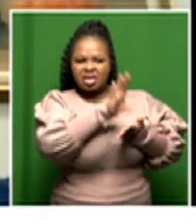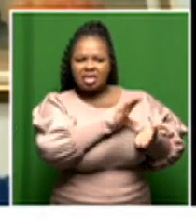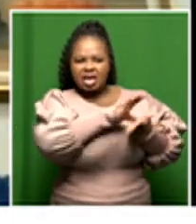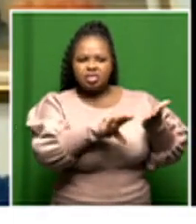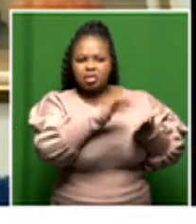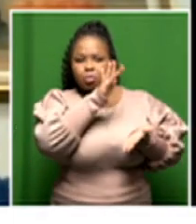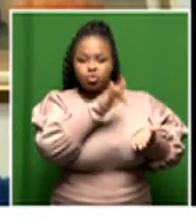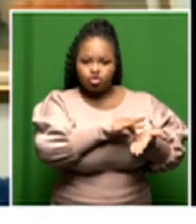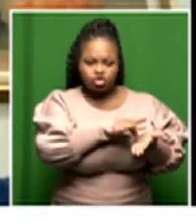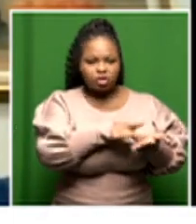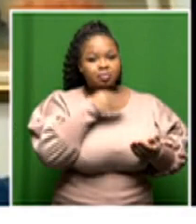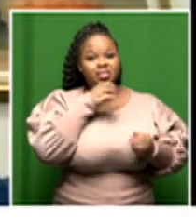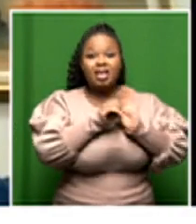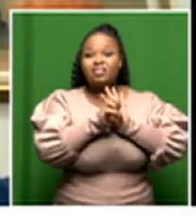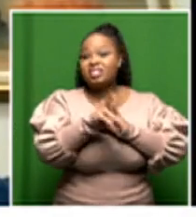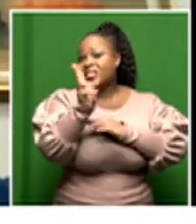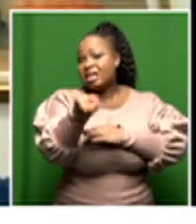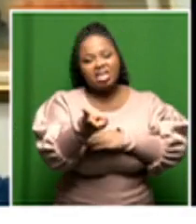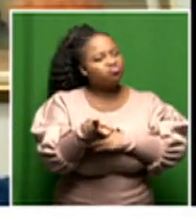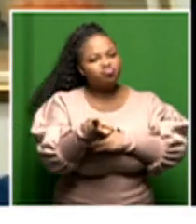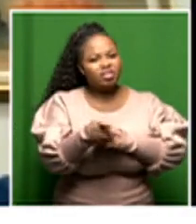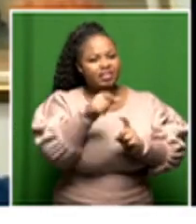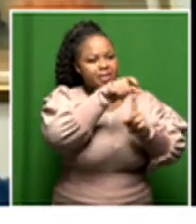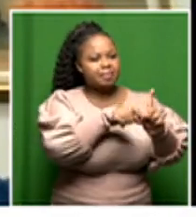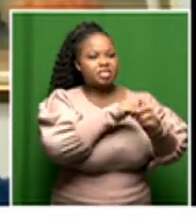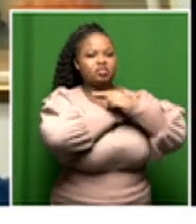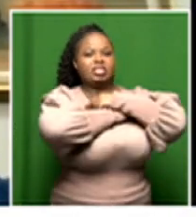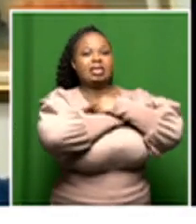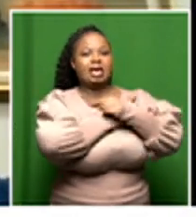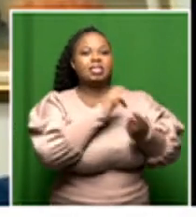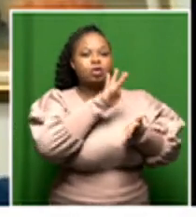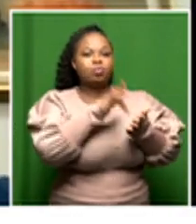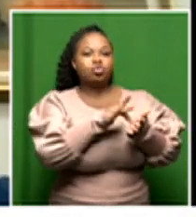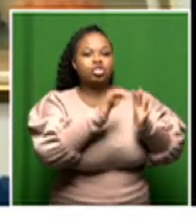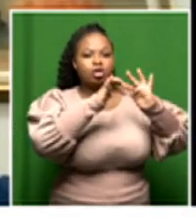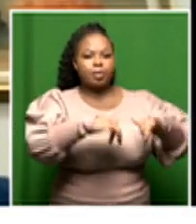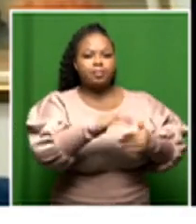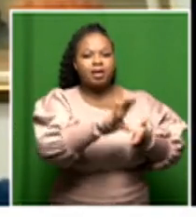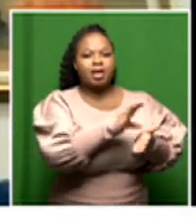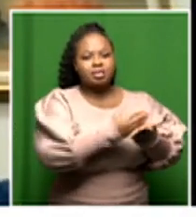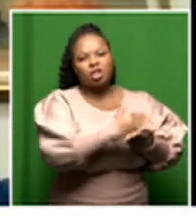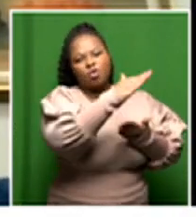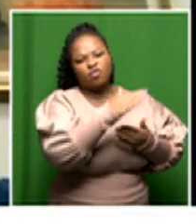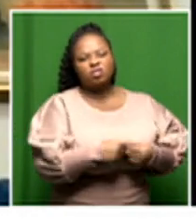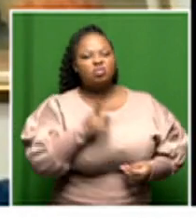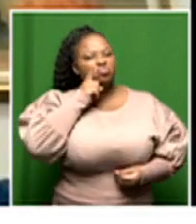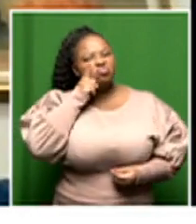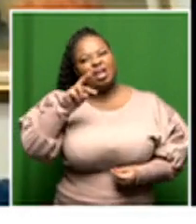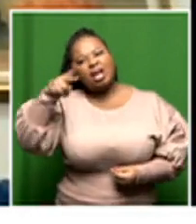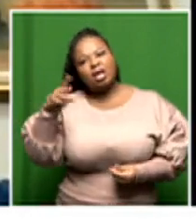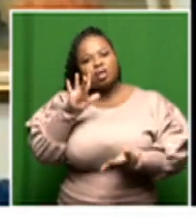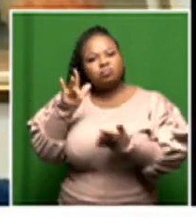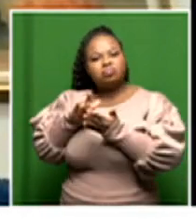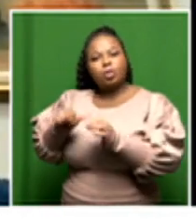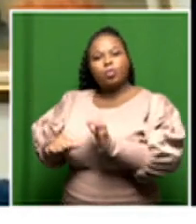not re-advertise it and look at critical areas that are of essence for a department